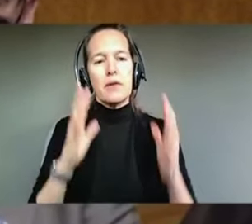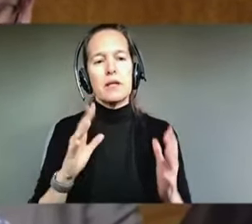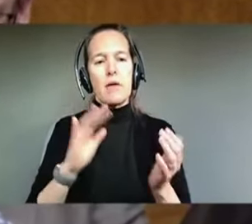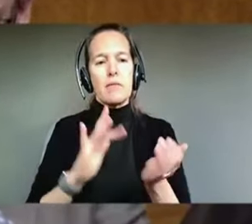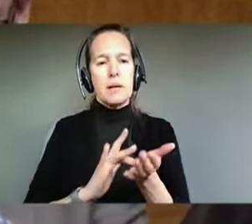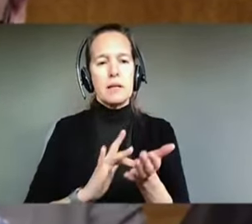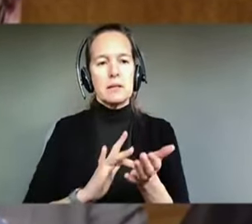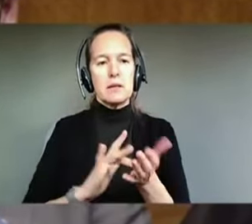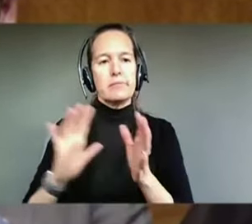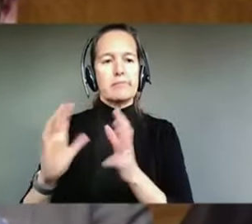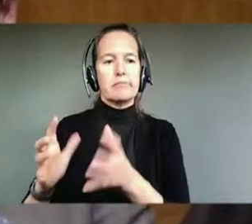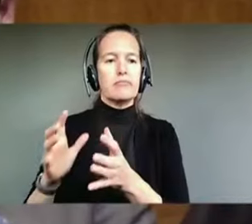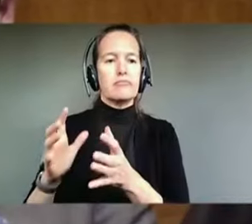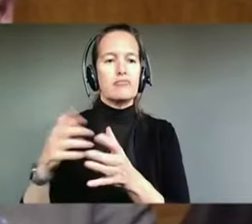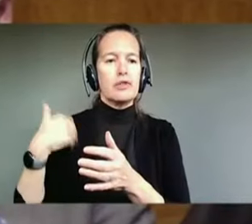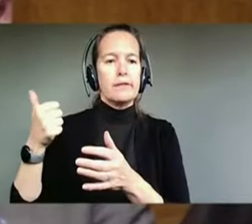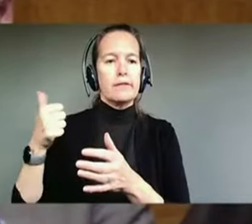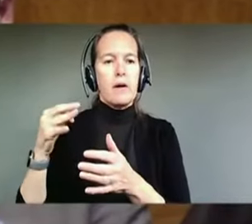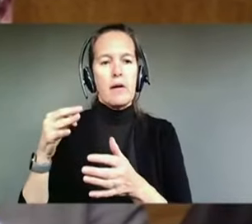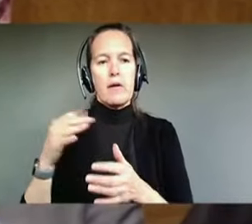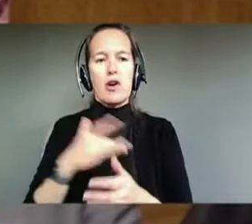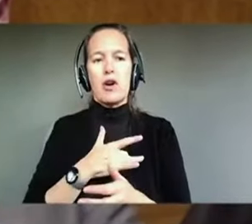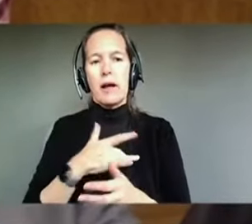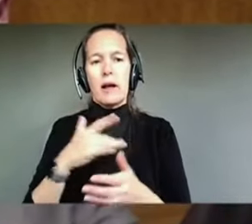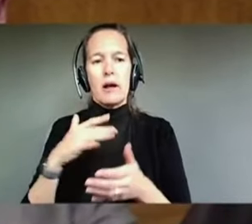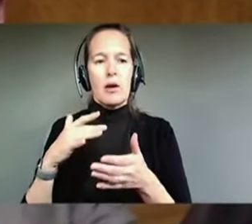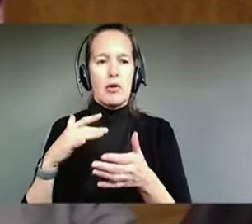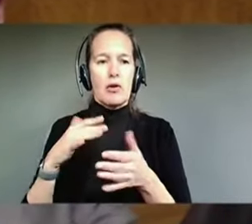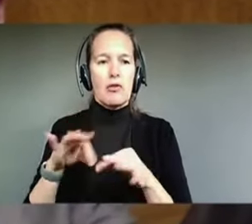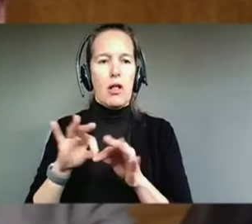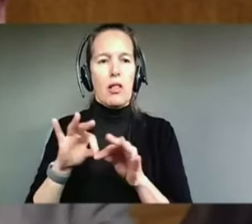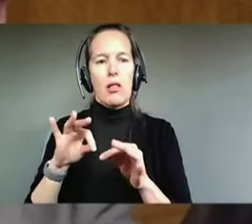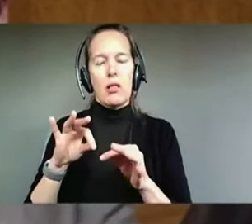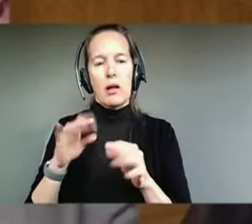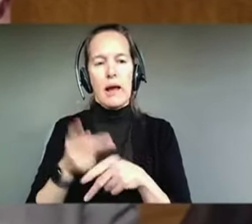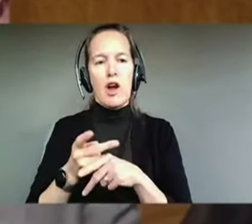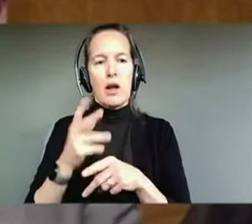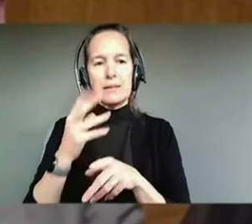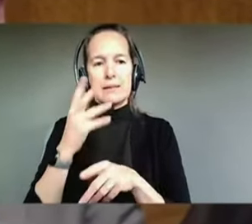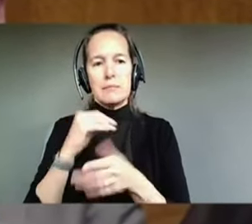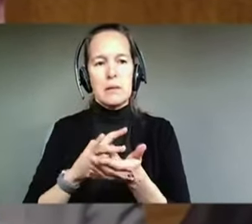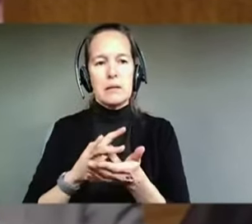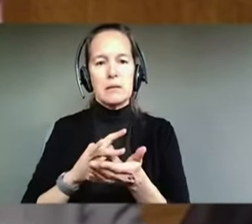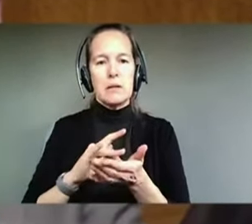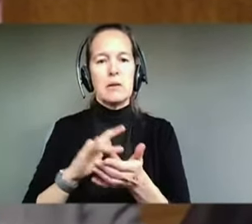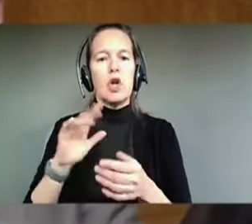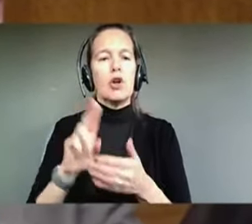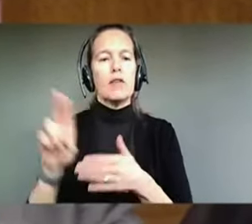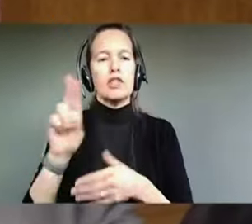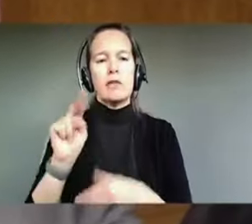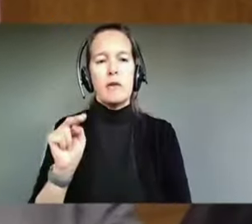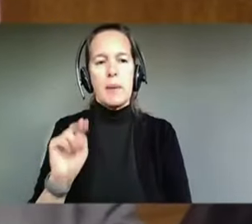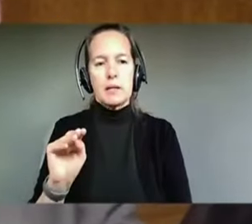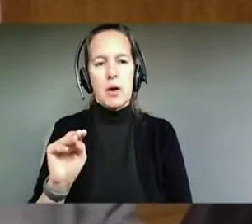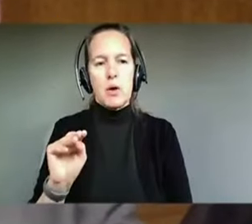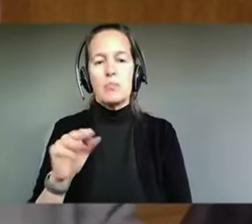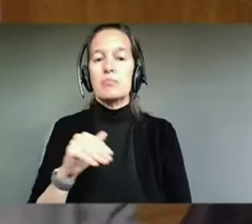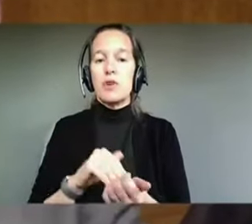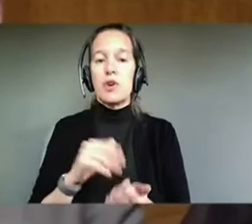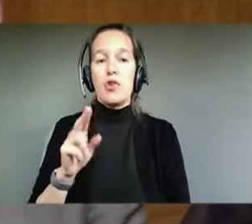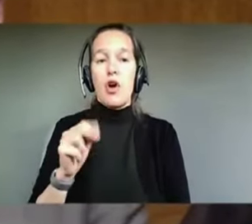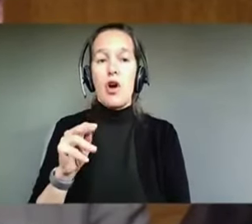of pulmonary critical care and sleep medicine at the University of New Mexico. Dr. Harkins, thanks very much for being with